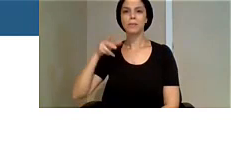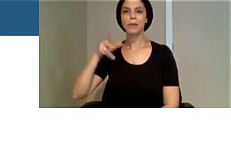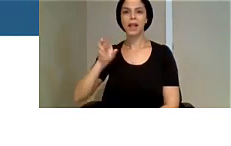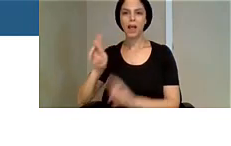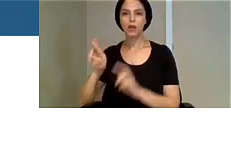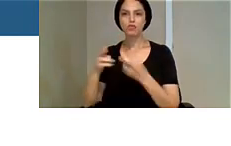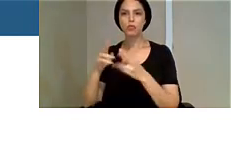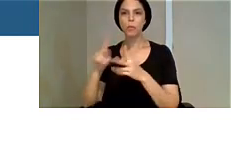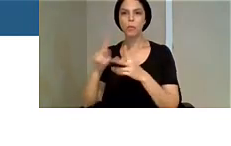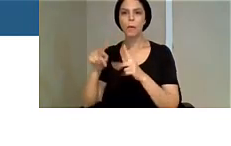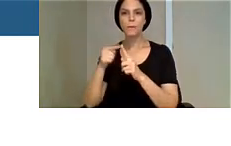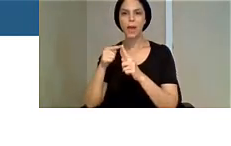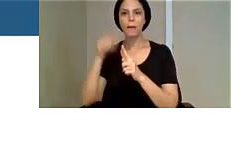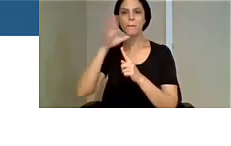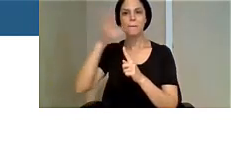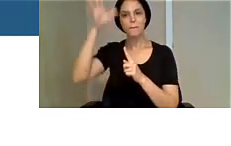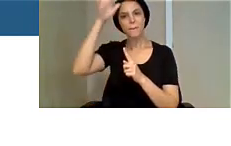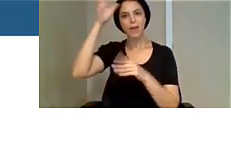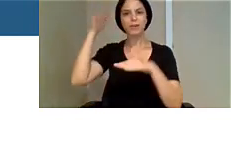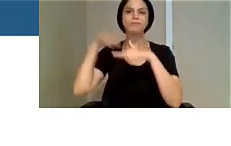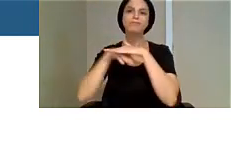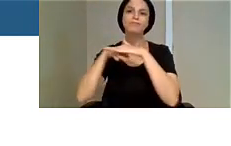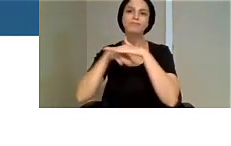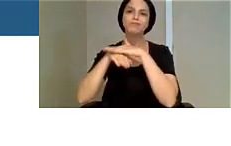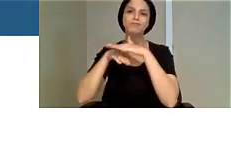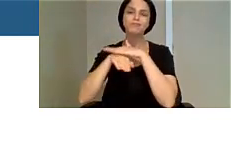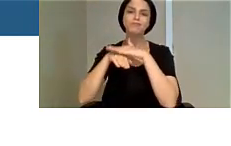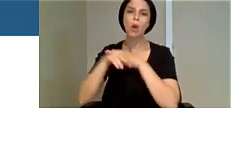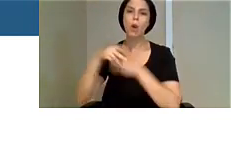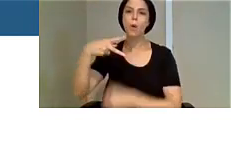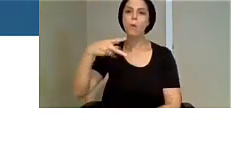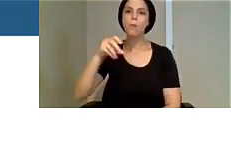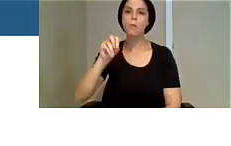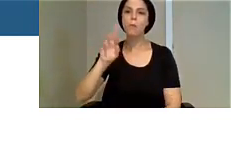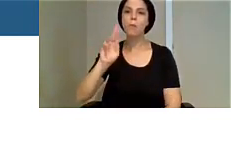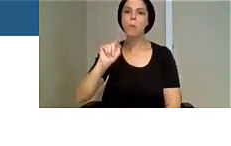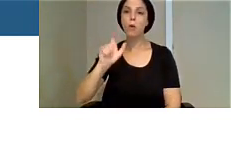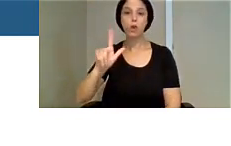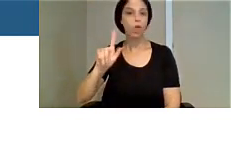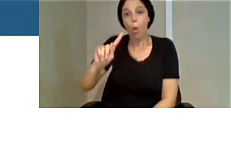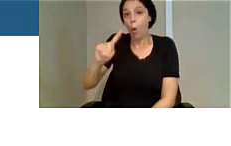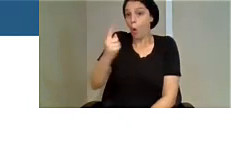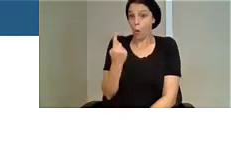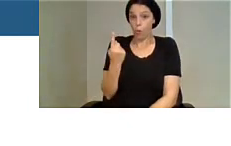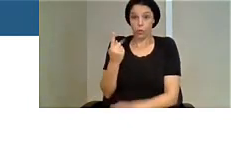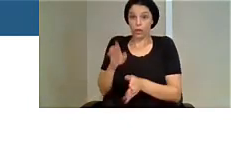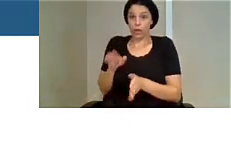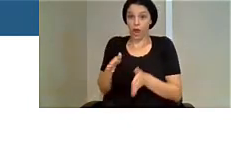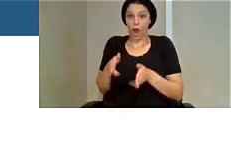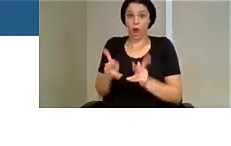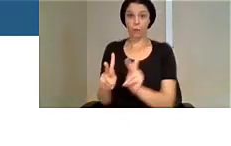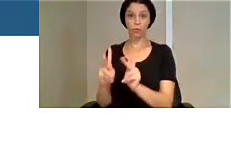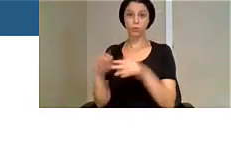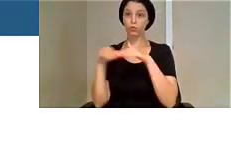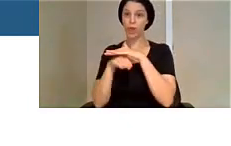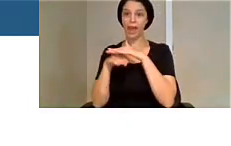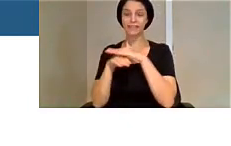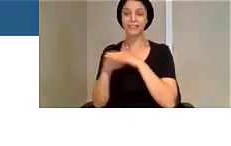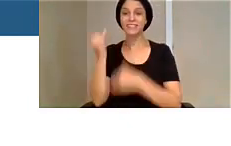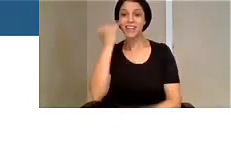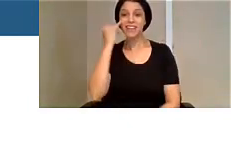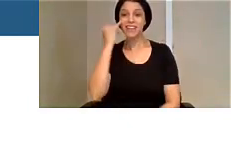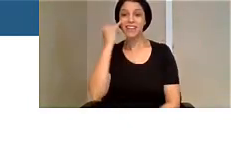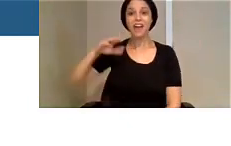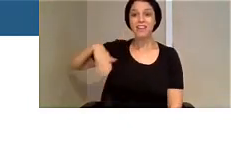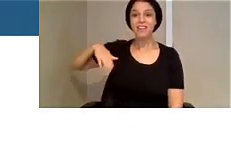to be through the Parent View portal. That is your only way to get in. So if you haven't already activated your Parent View portal